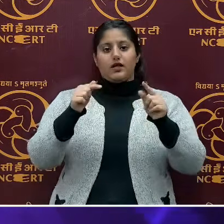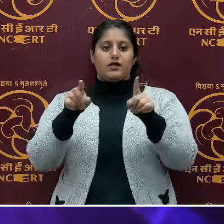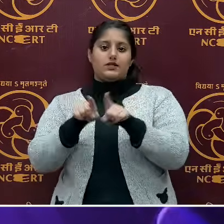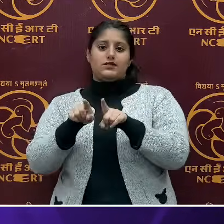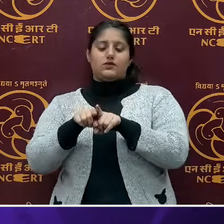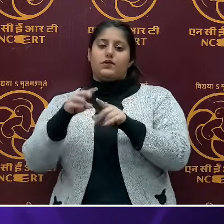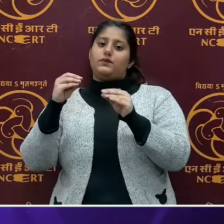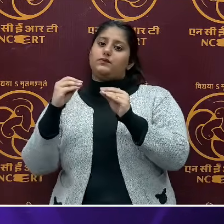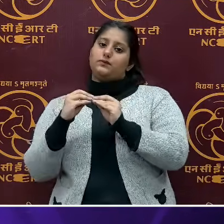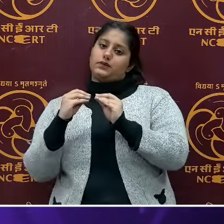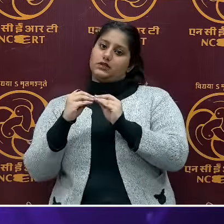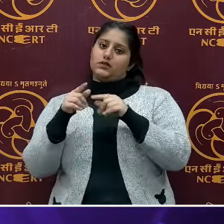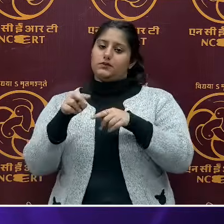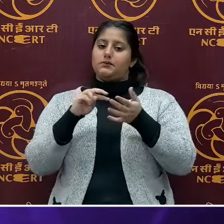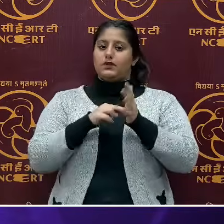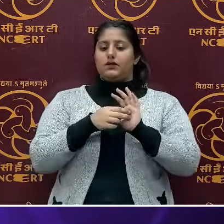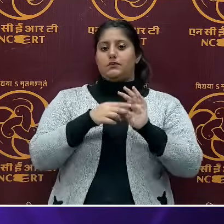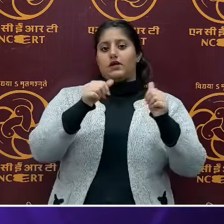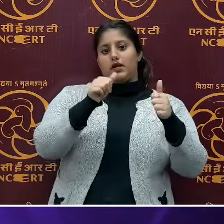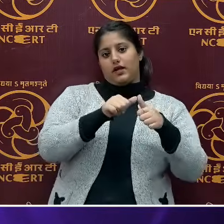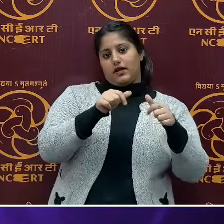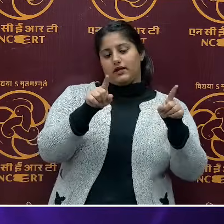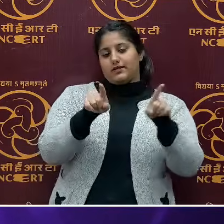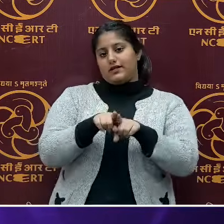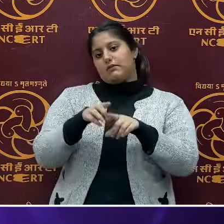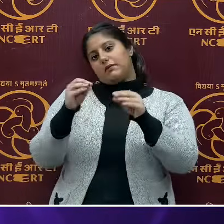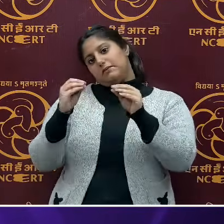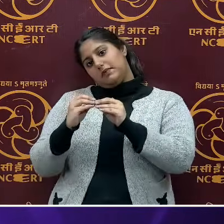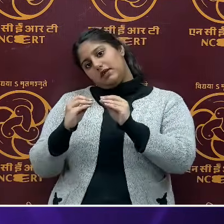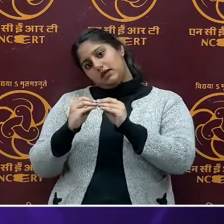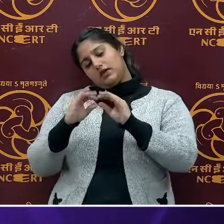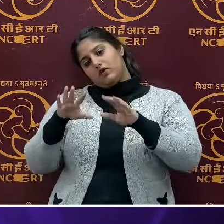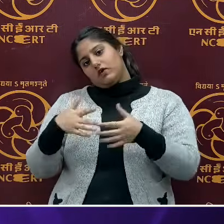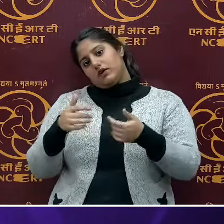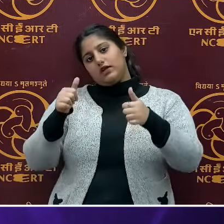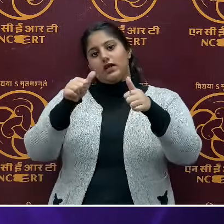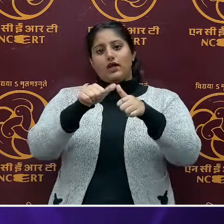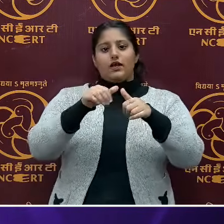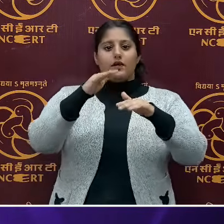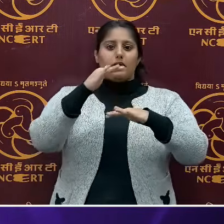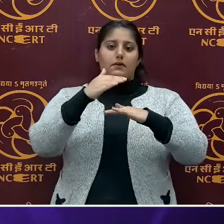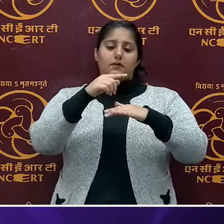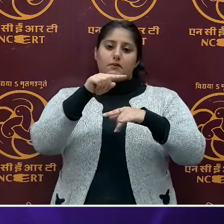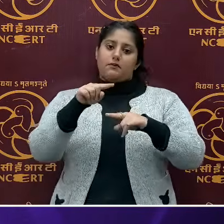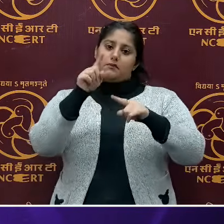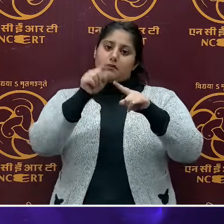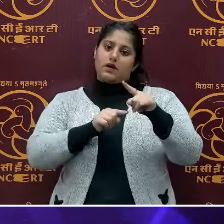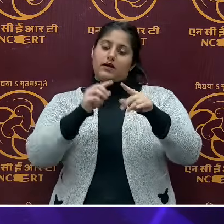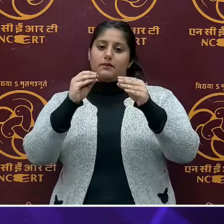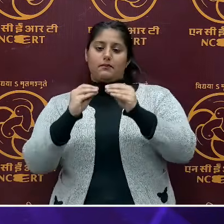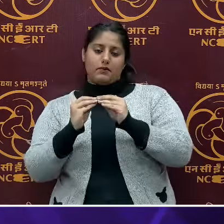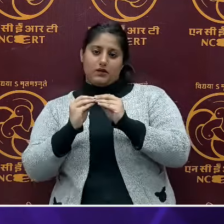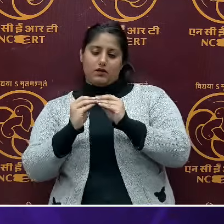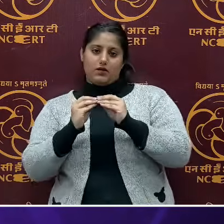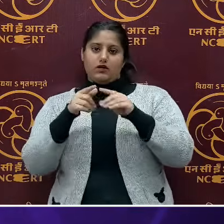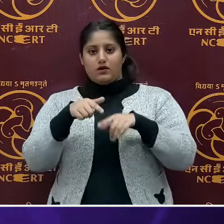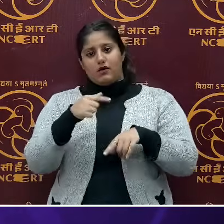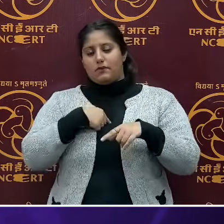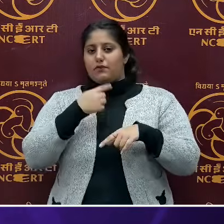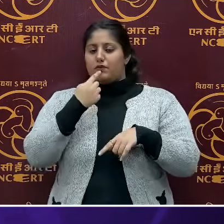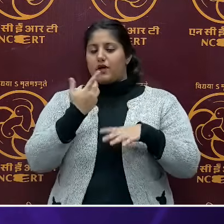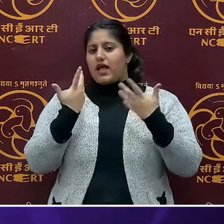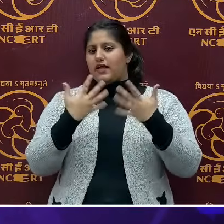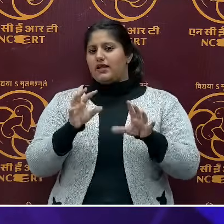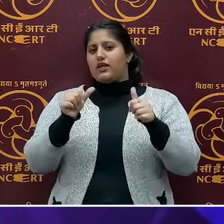So this is basically read as A is to B or A by B with no units. Okay. So we are not going to consider